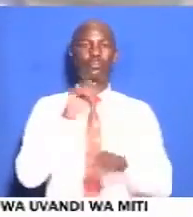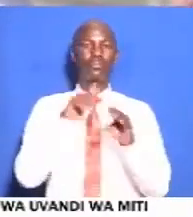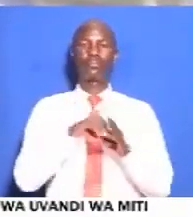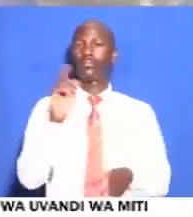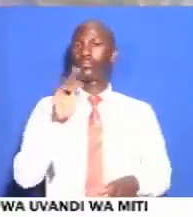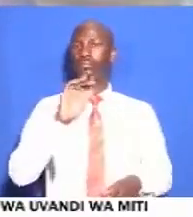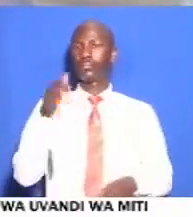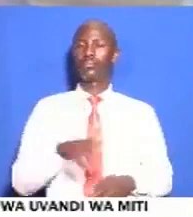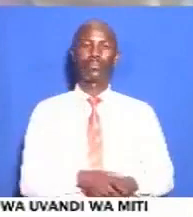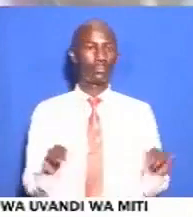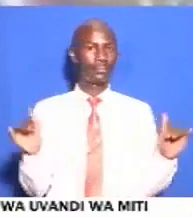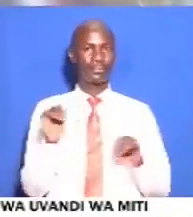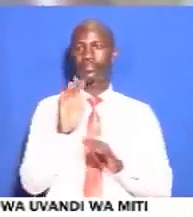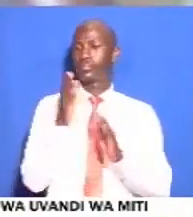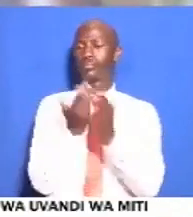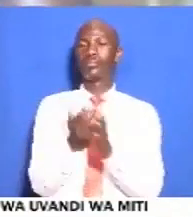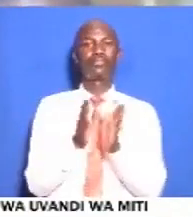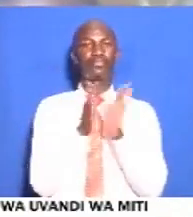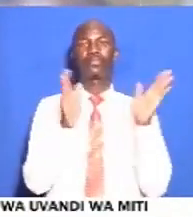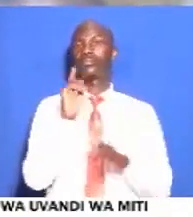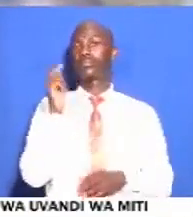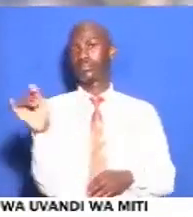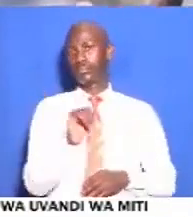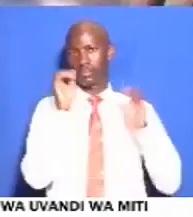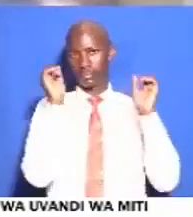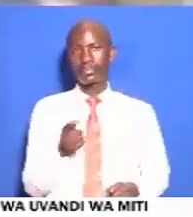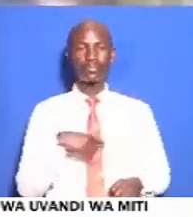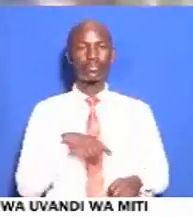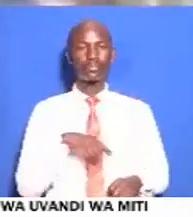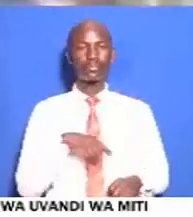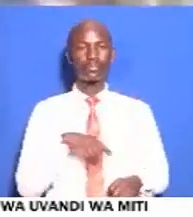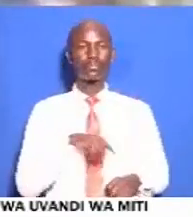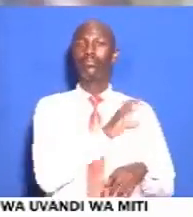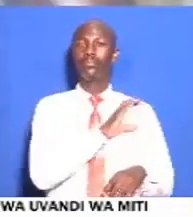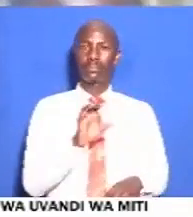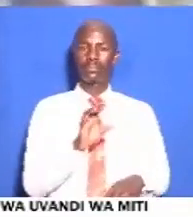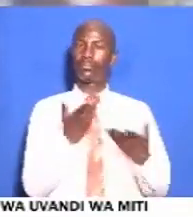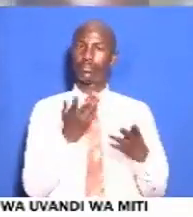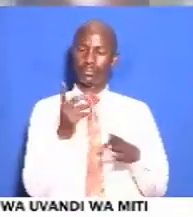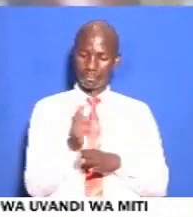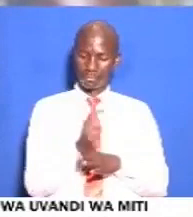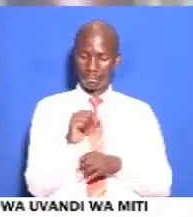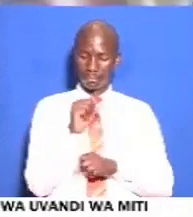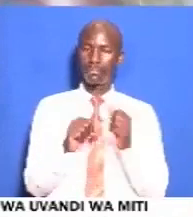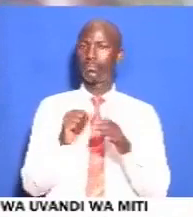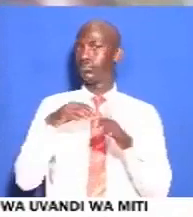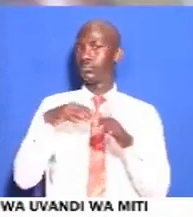County, reach to other schools in the Republic of Kenya so that we empower and enlighten them on